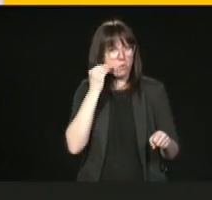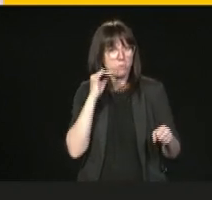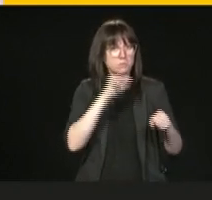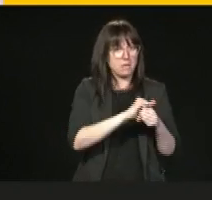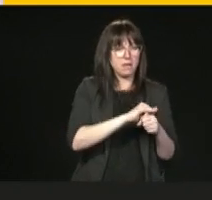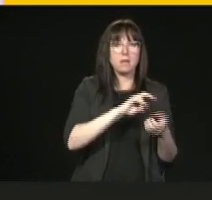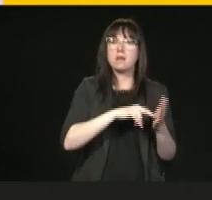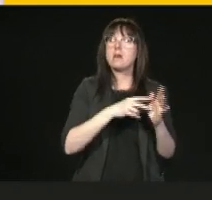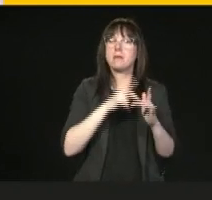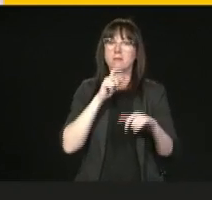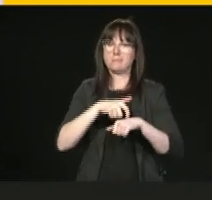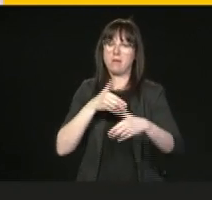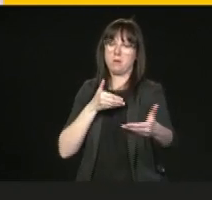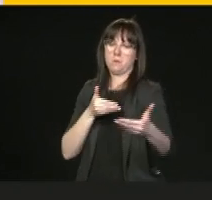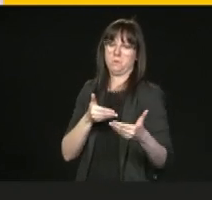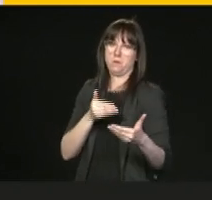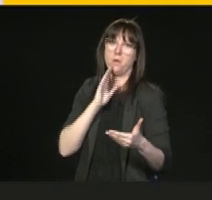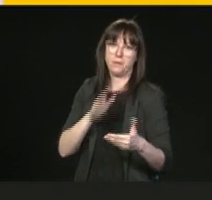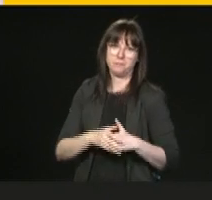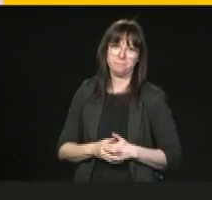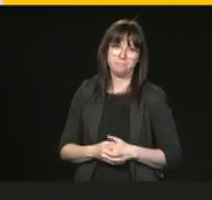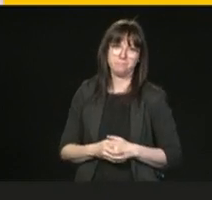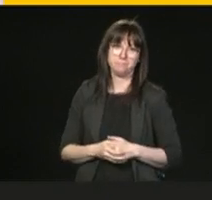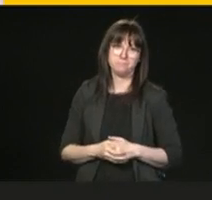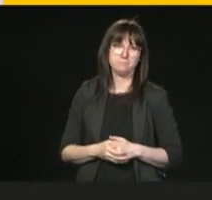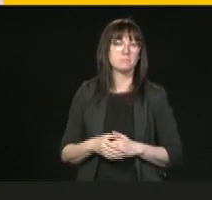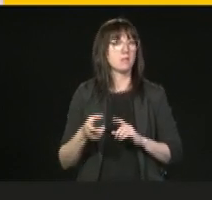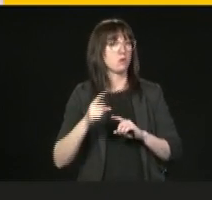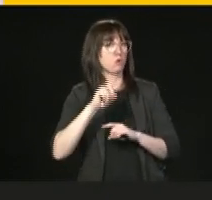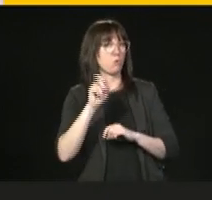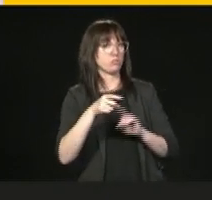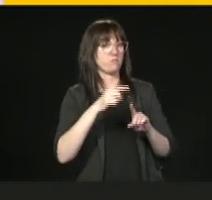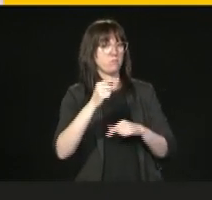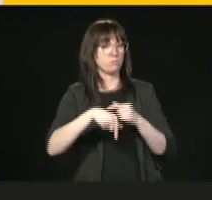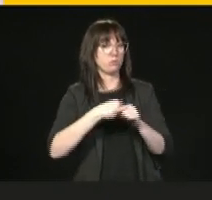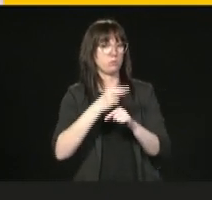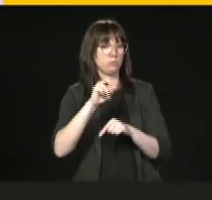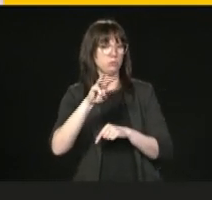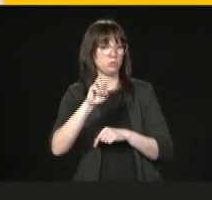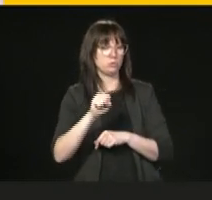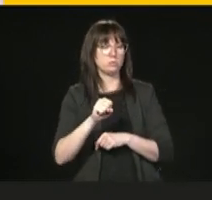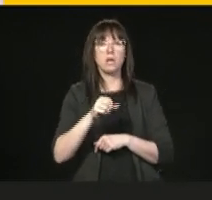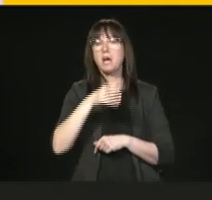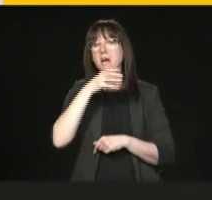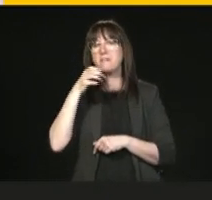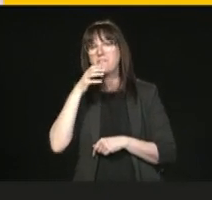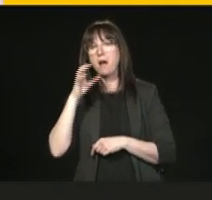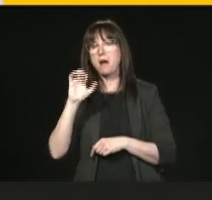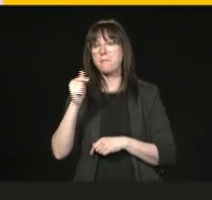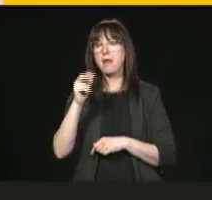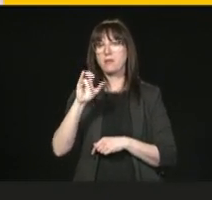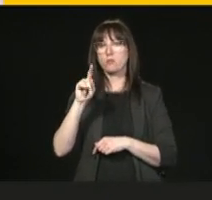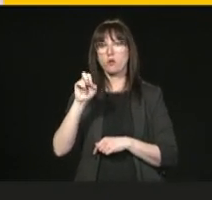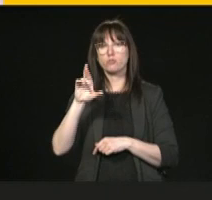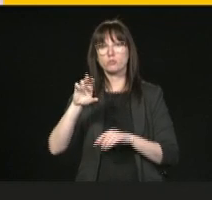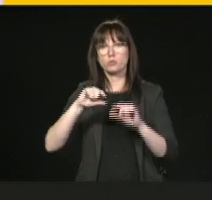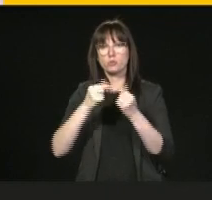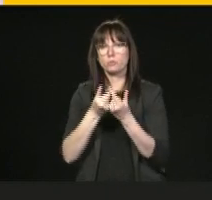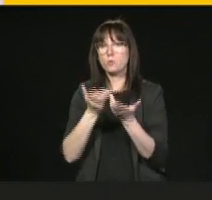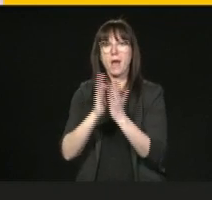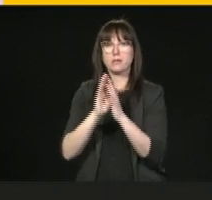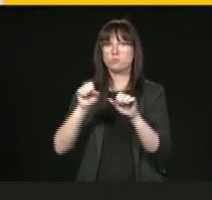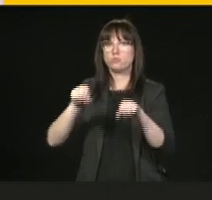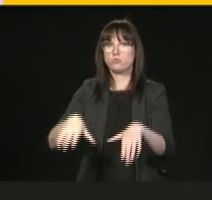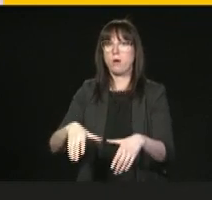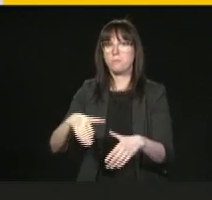last less long. Right, Mullen, Global News. Agriculture groups and others are urging your government to drop the plan to increase the carbon tax